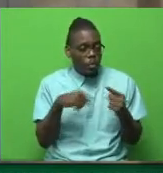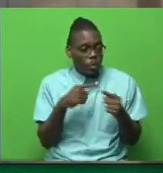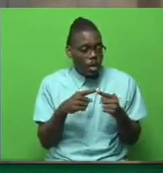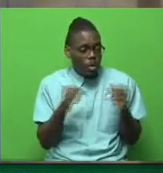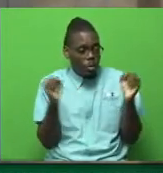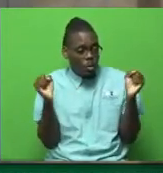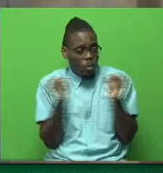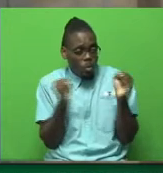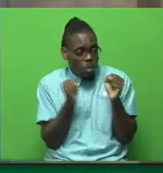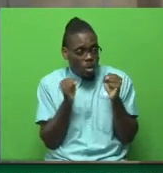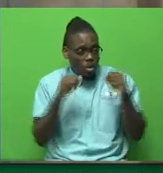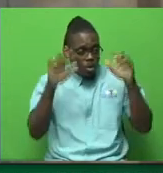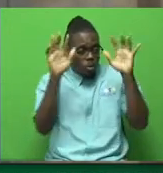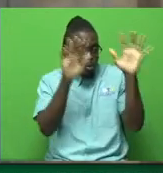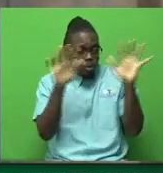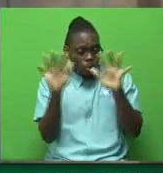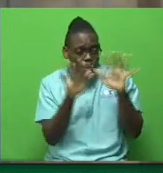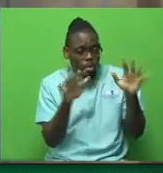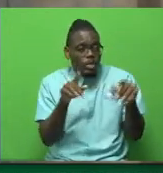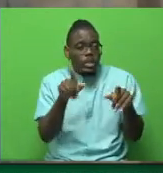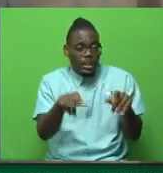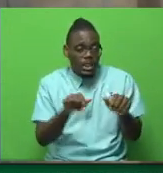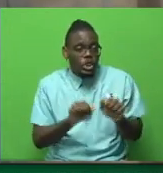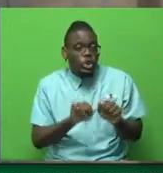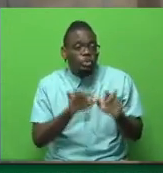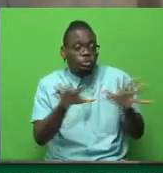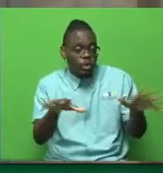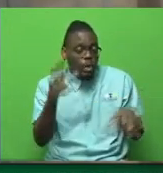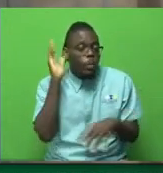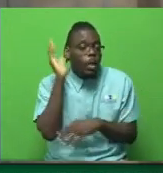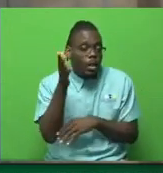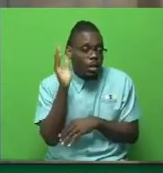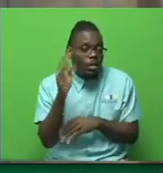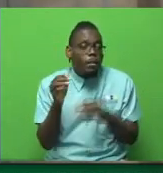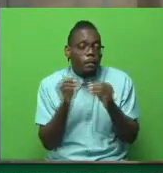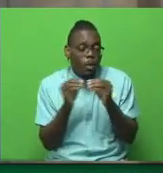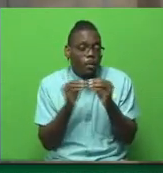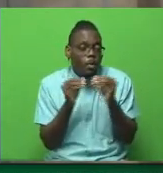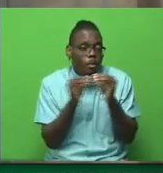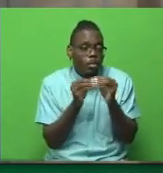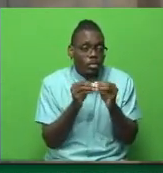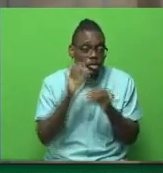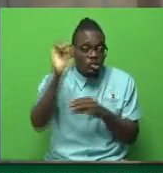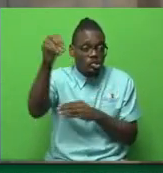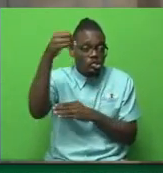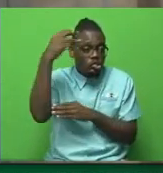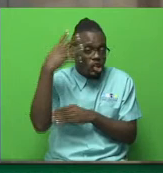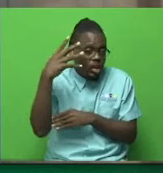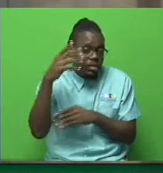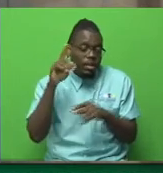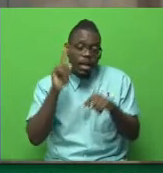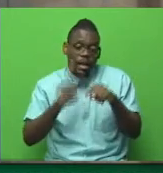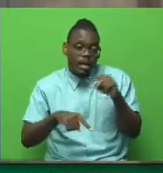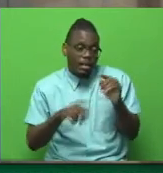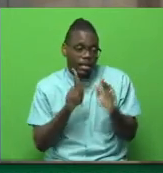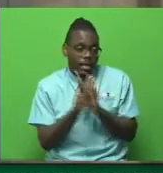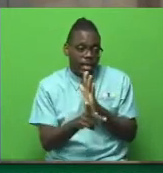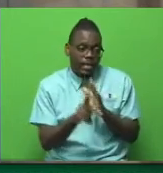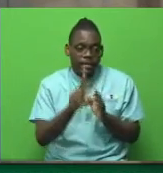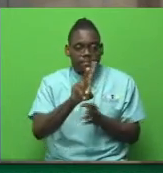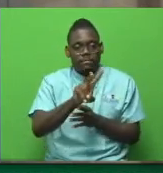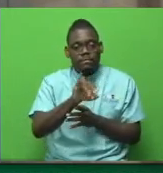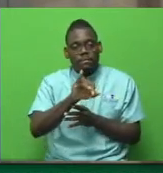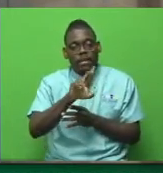Sunshine cannot kill a virus that is that is not no one ever said that what we were trying to say is that